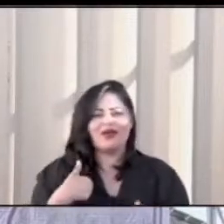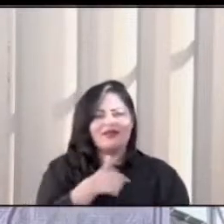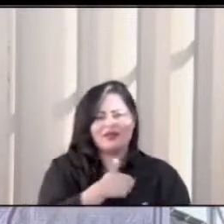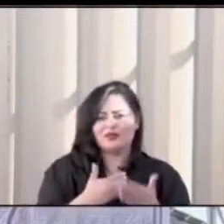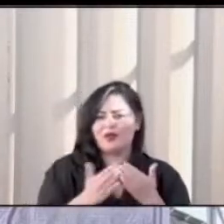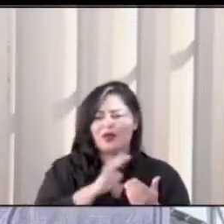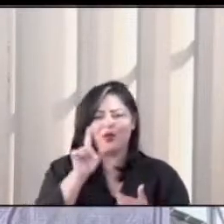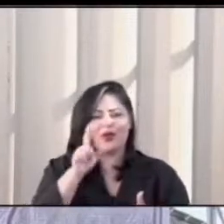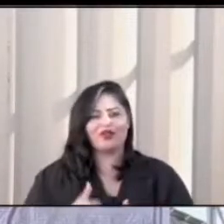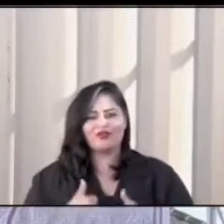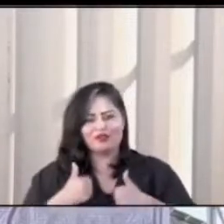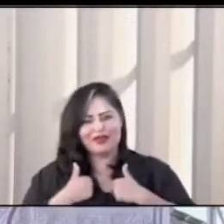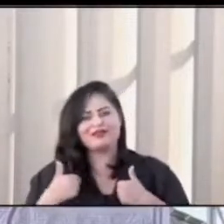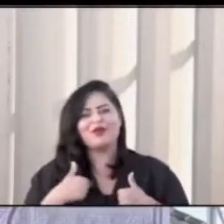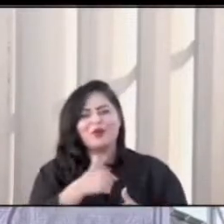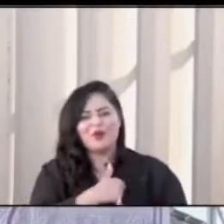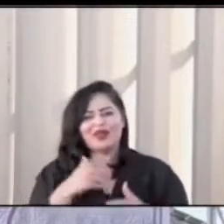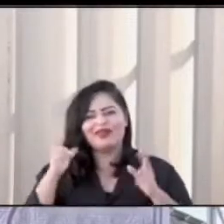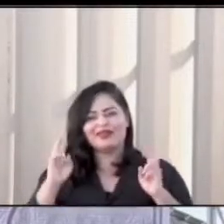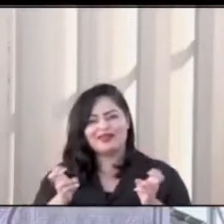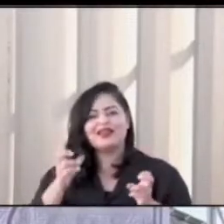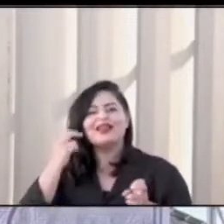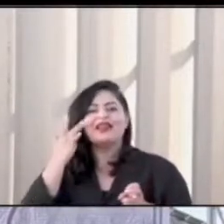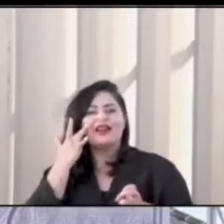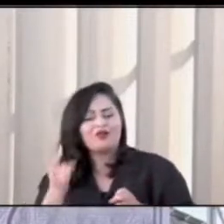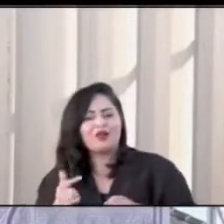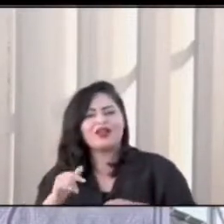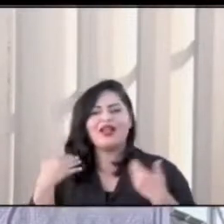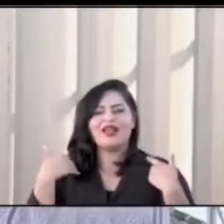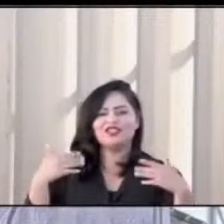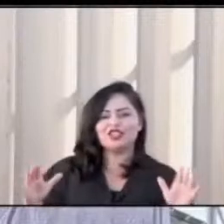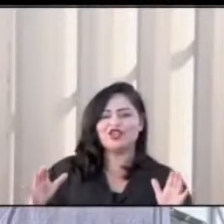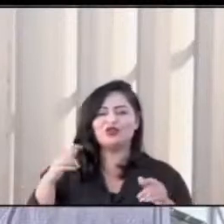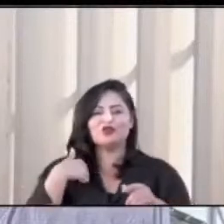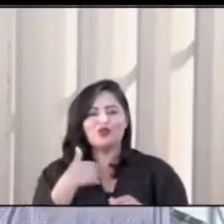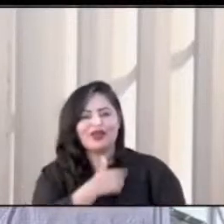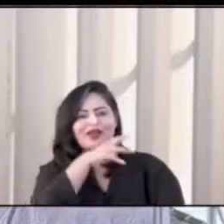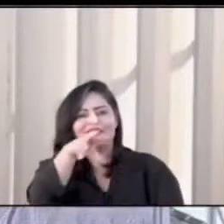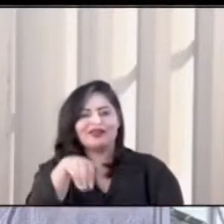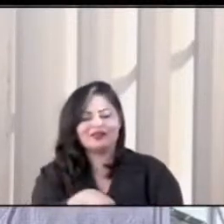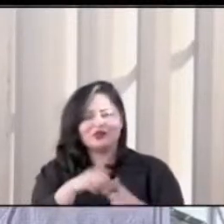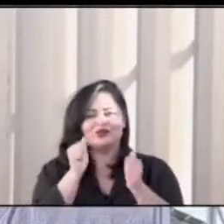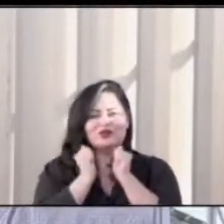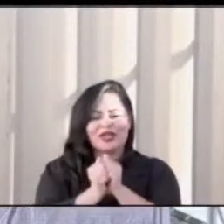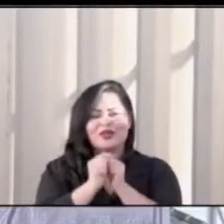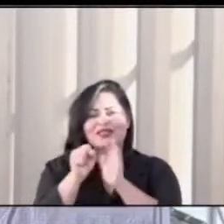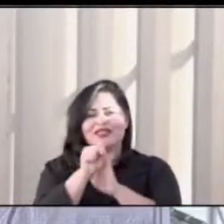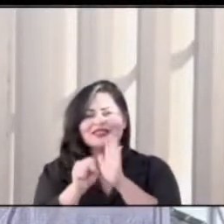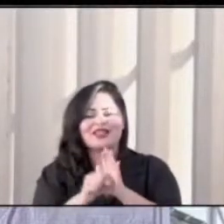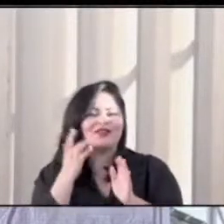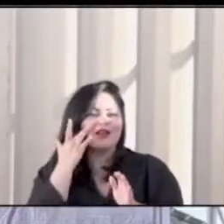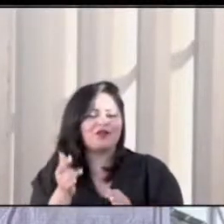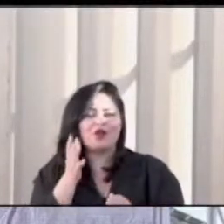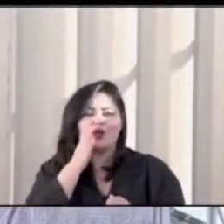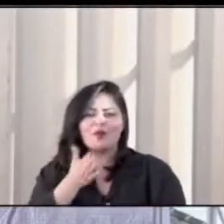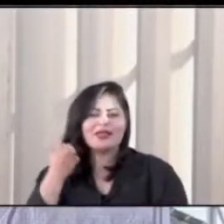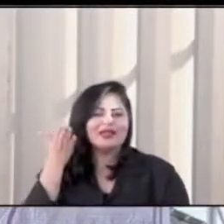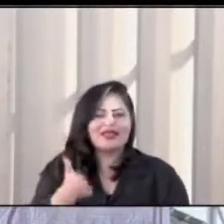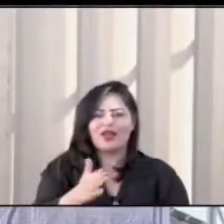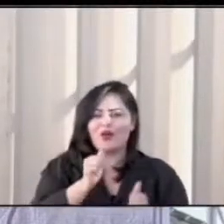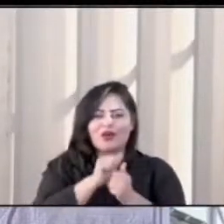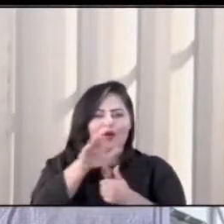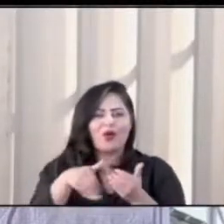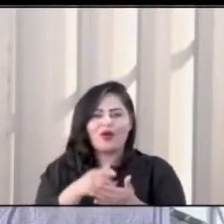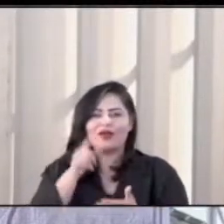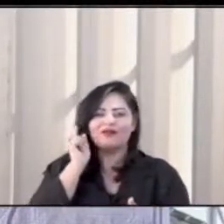irrespective of where we live, we are Californians, we are Angelenos, we are Americans, we are in this together, and the state of California is going to be there with all